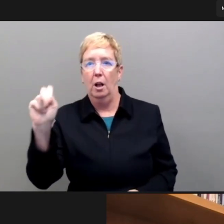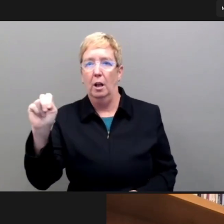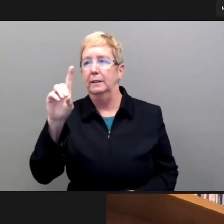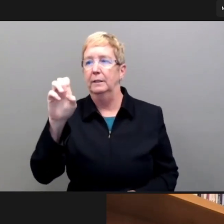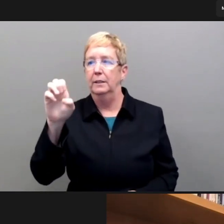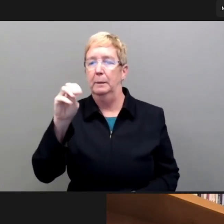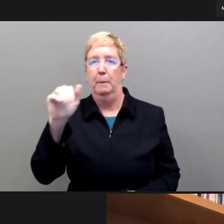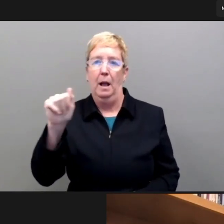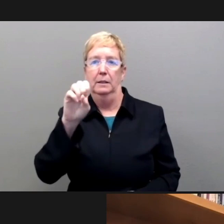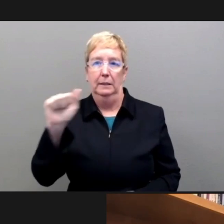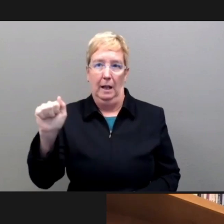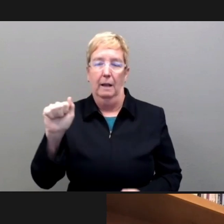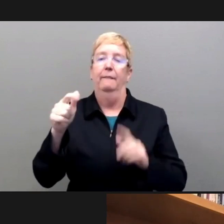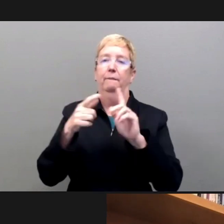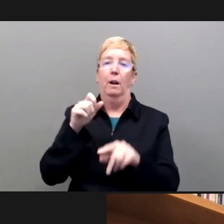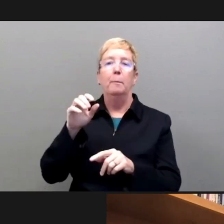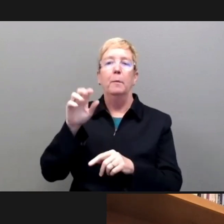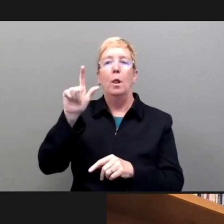News.